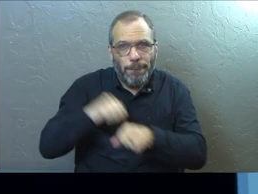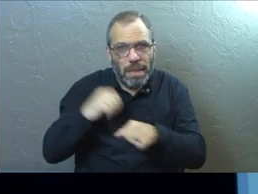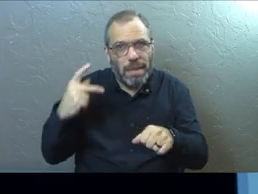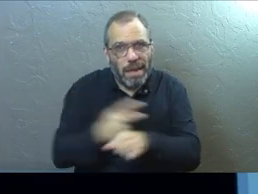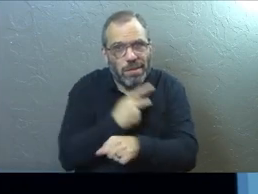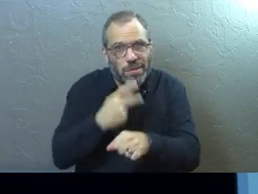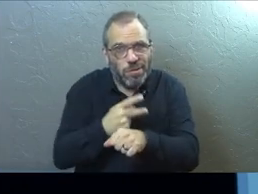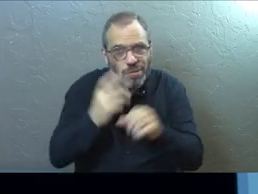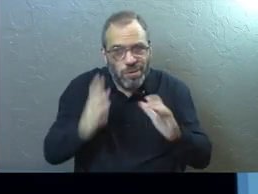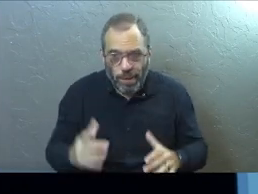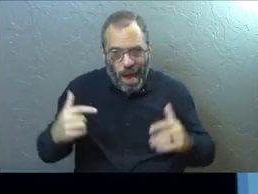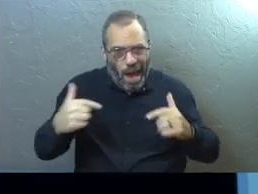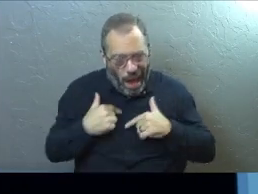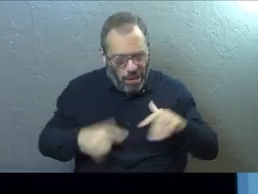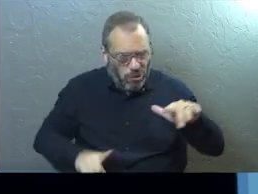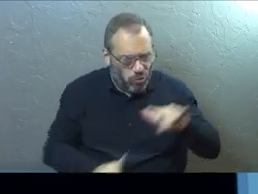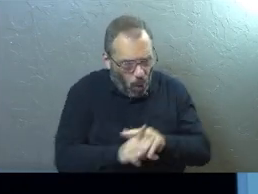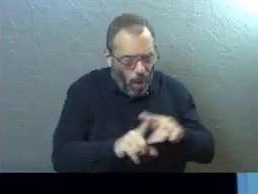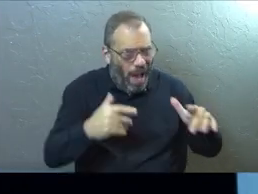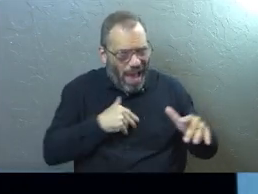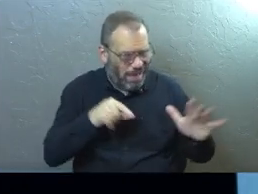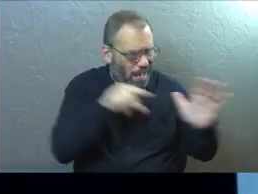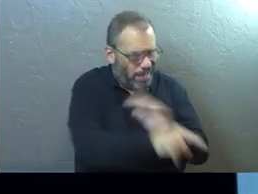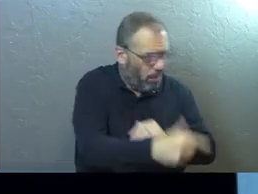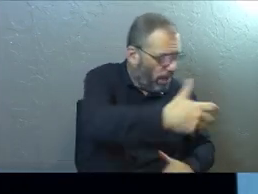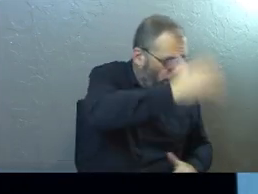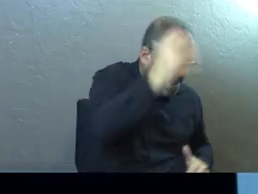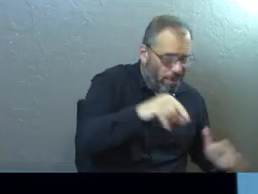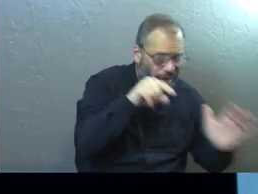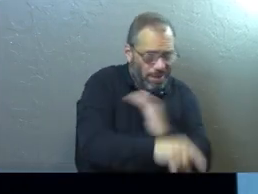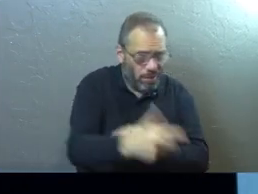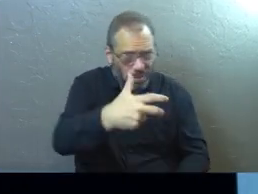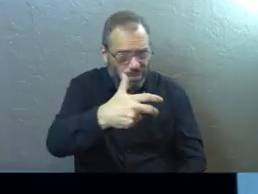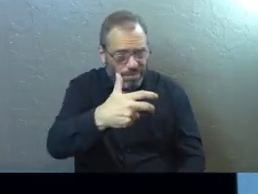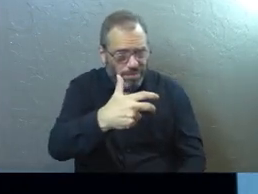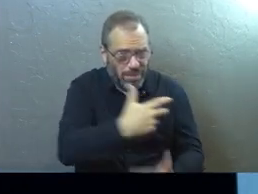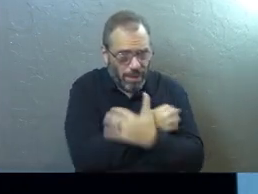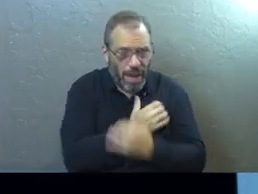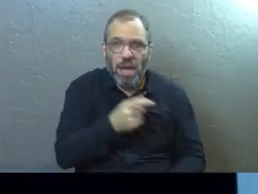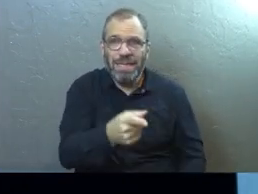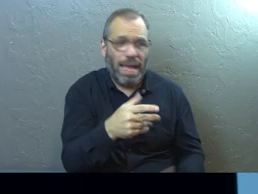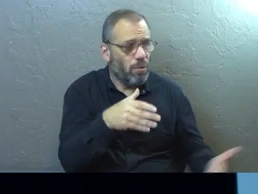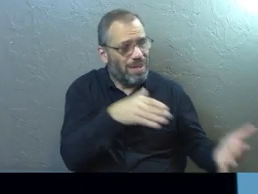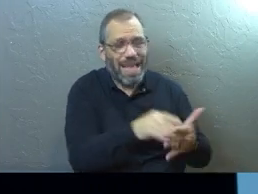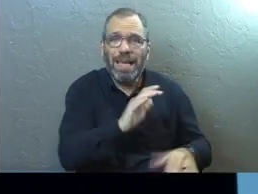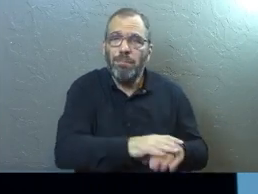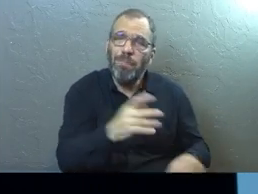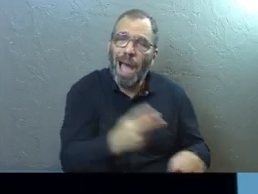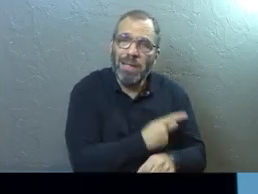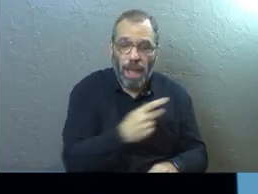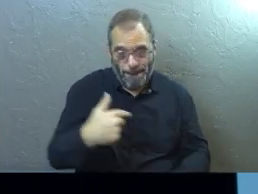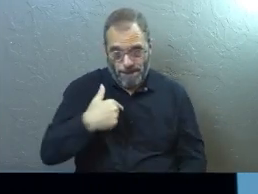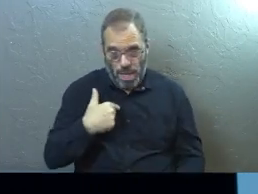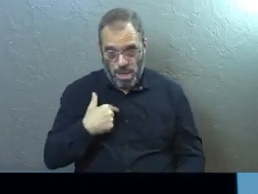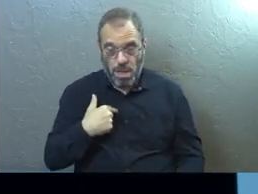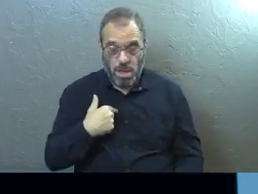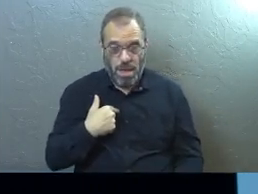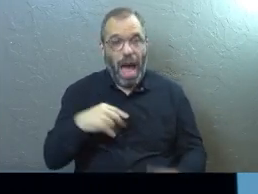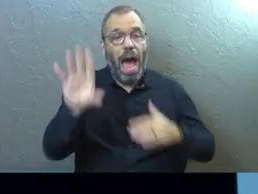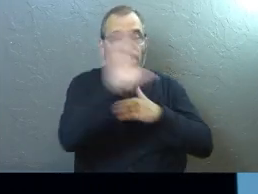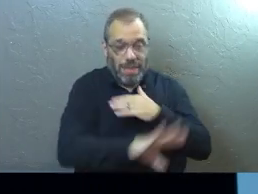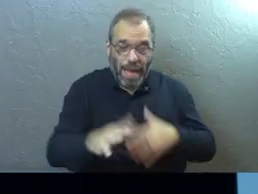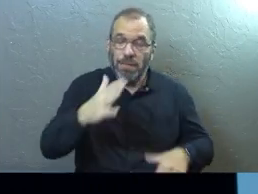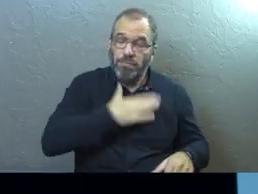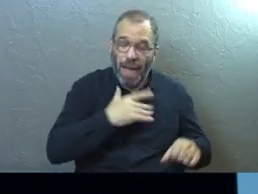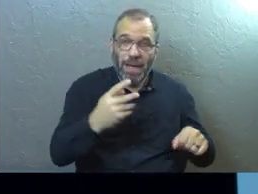shepherd. And so when something happens, I will step in, he says, and I killed that bear and I killed that lion because they were attacking the sheep. And as a shepherd, I protect the